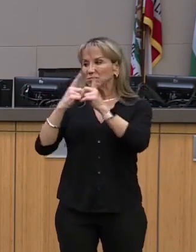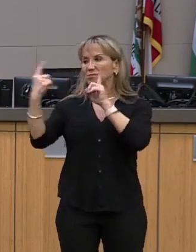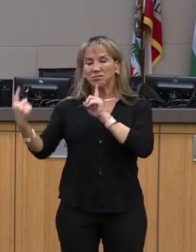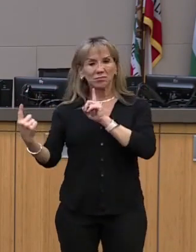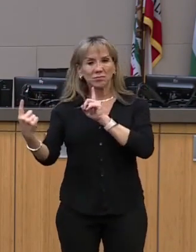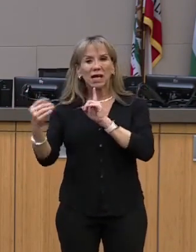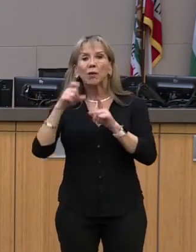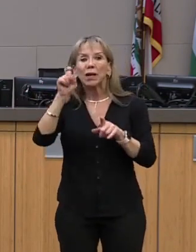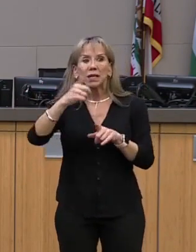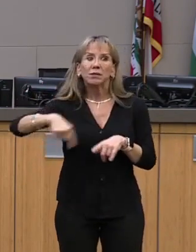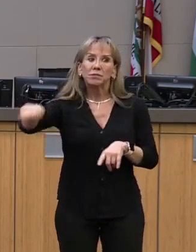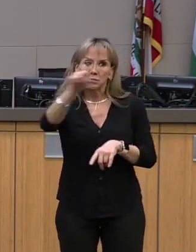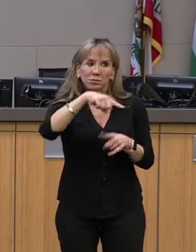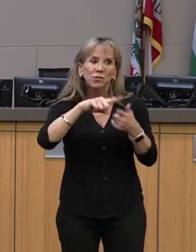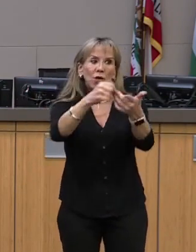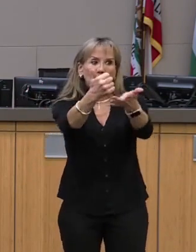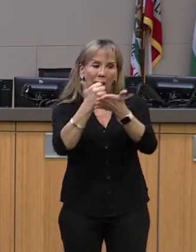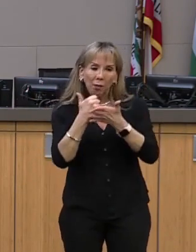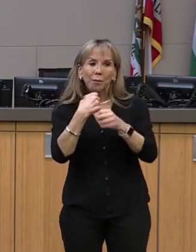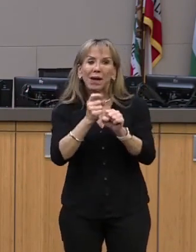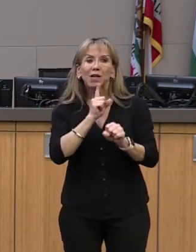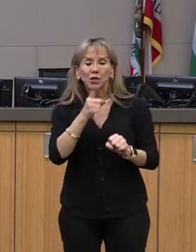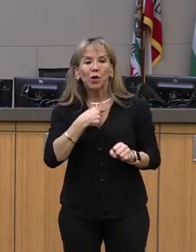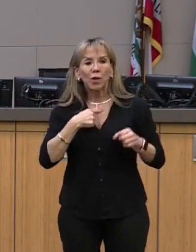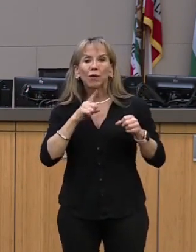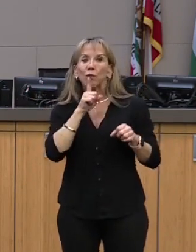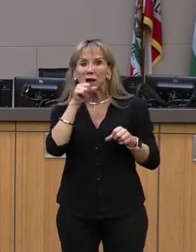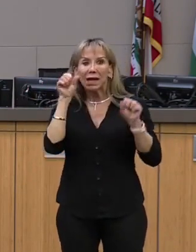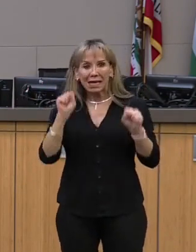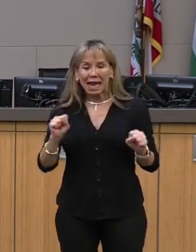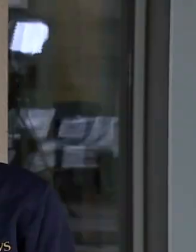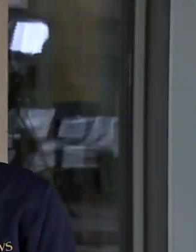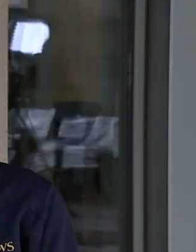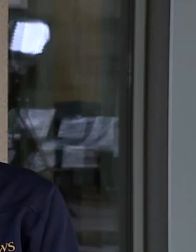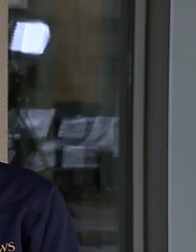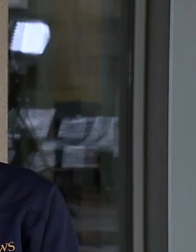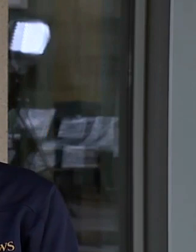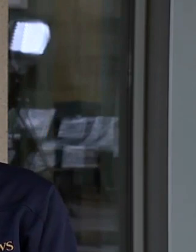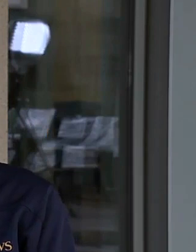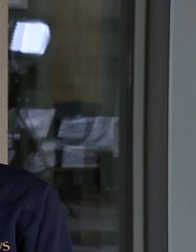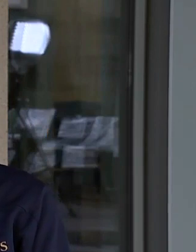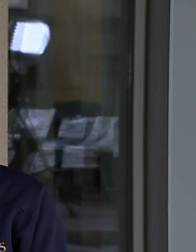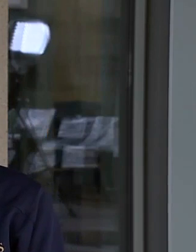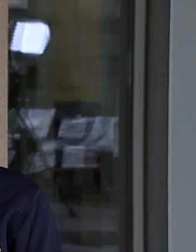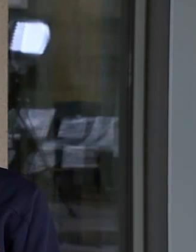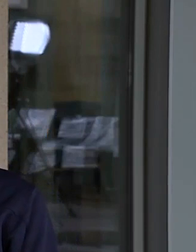participation and help in these efforts if we are going to truly flatten the curve.